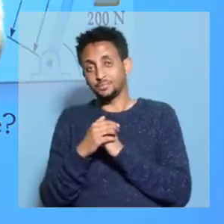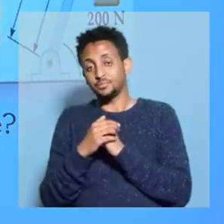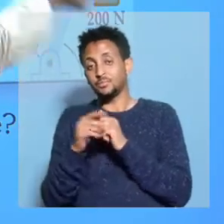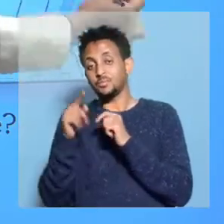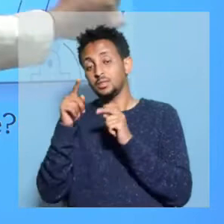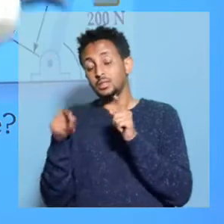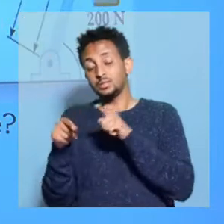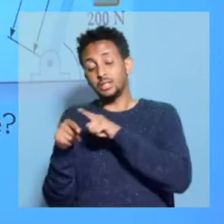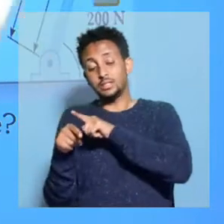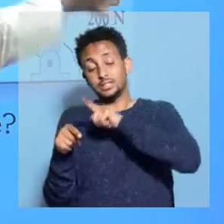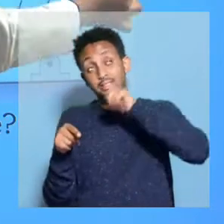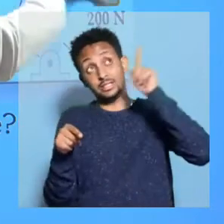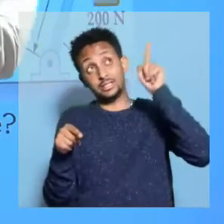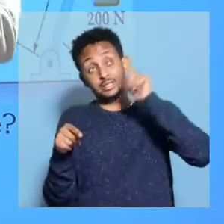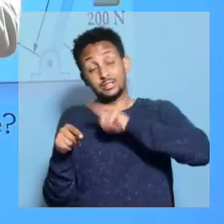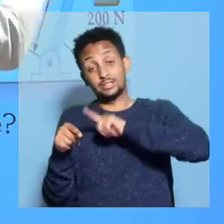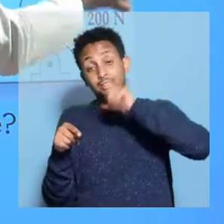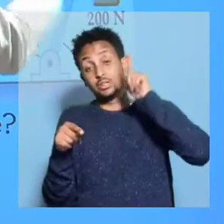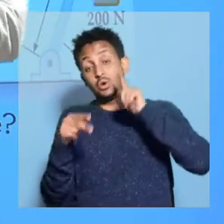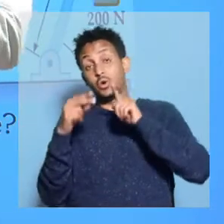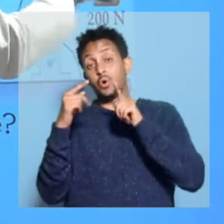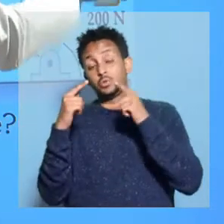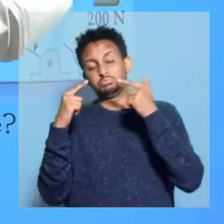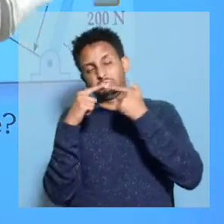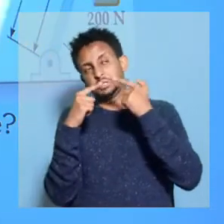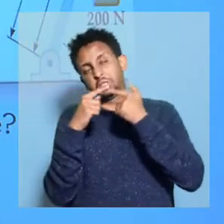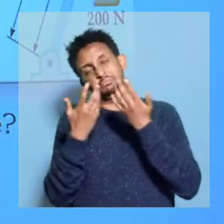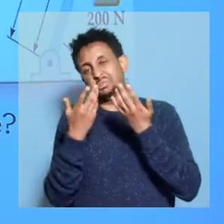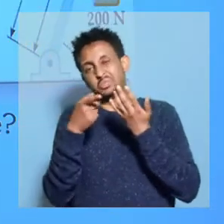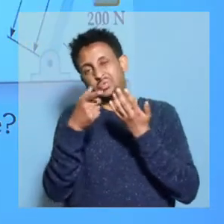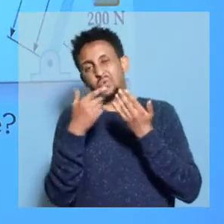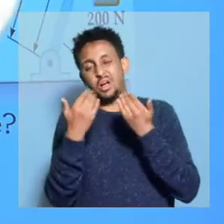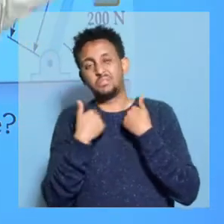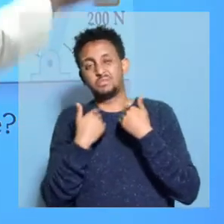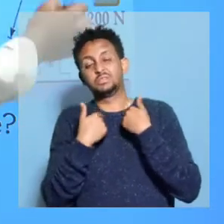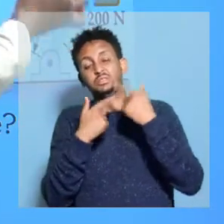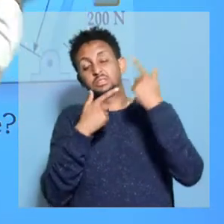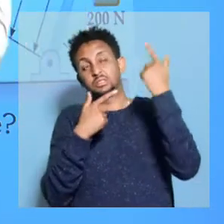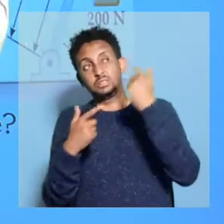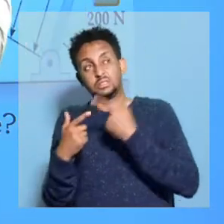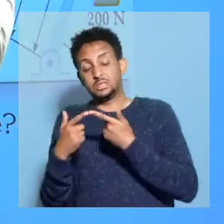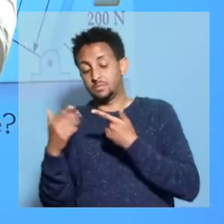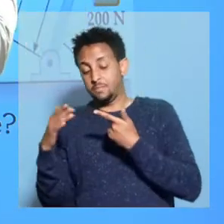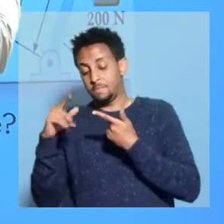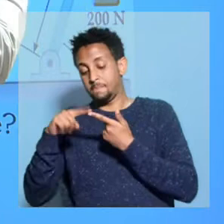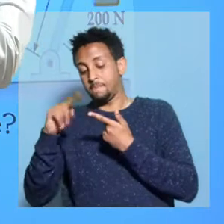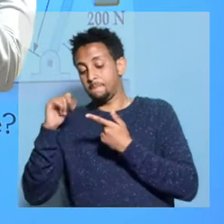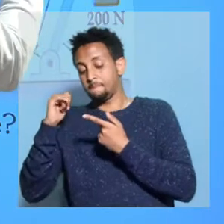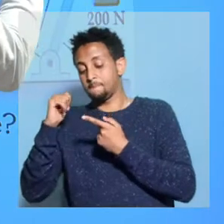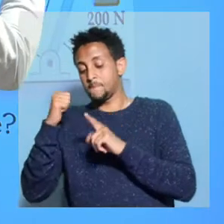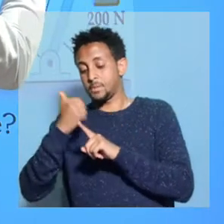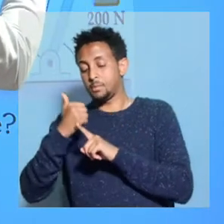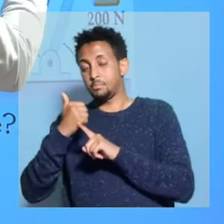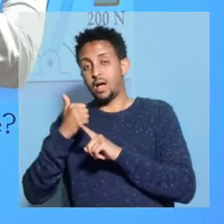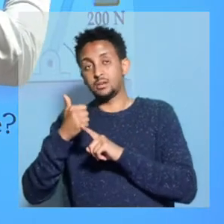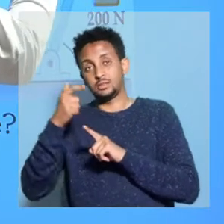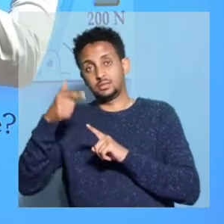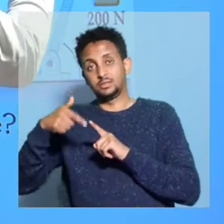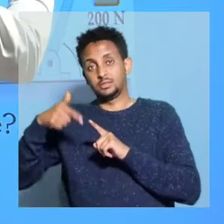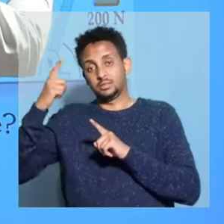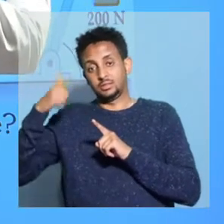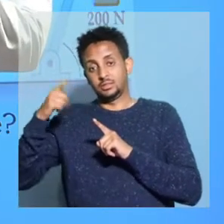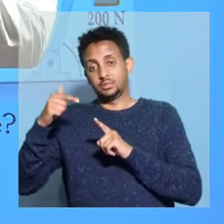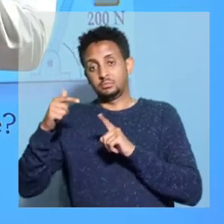And here you have a string or a chain or something which holds this bar, and let's